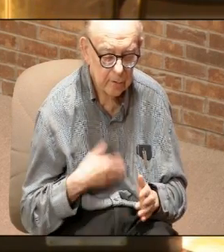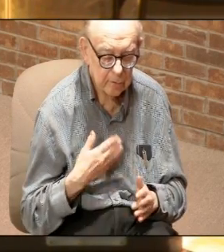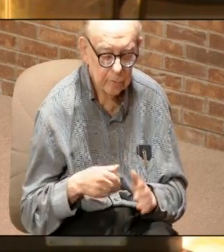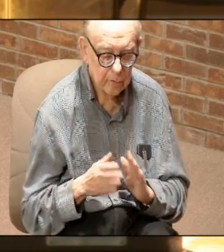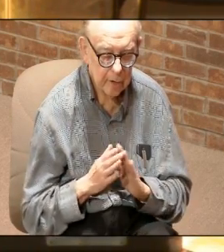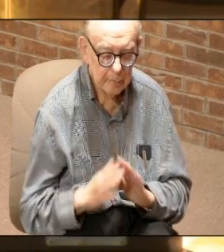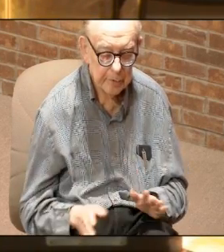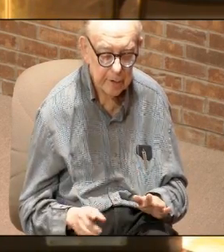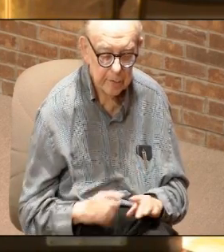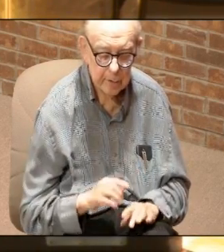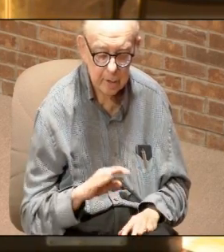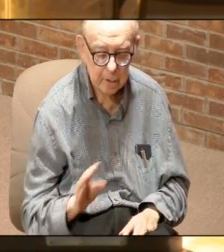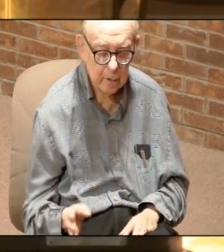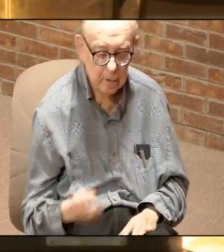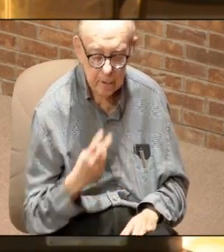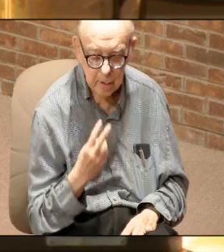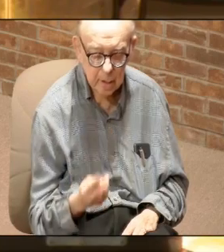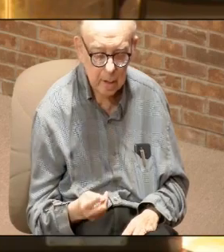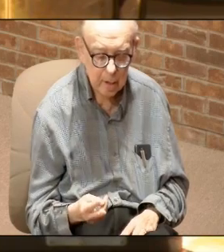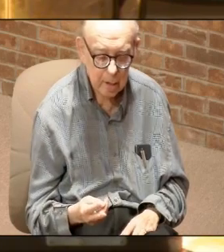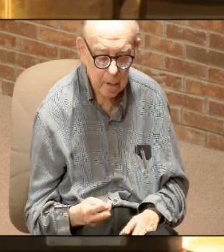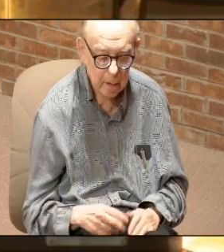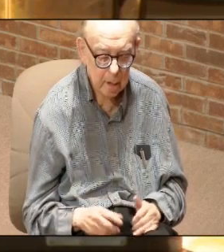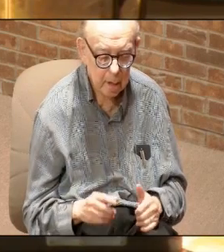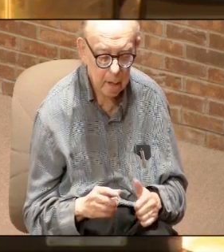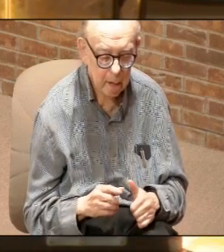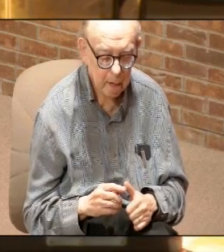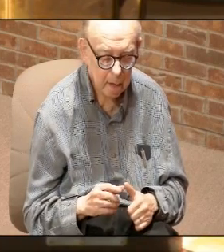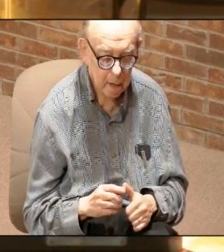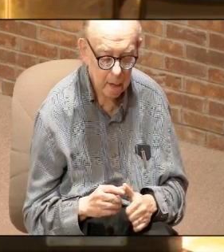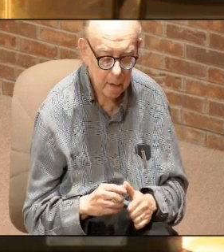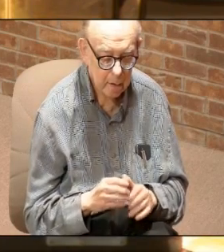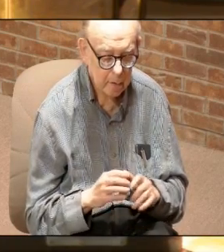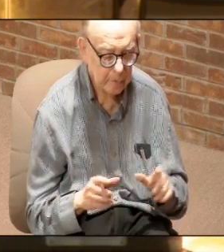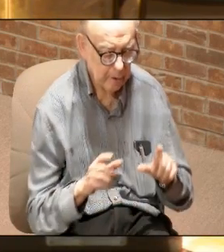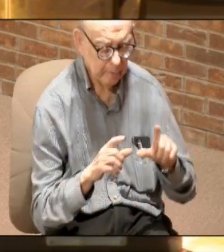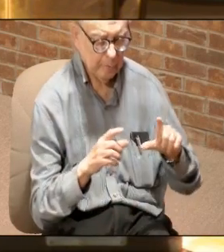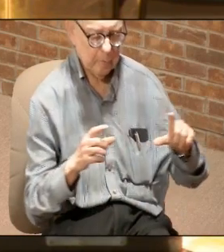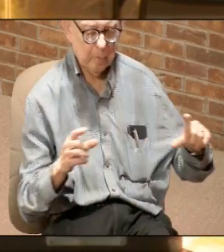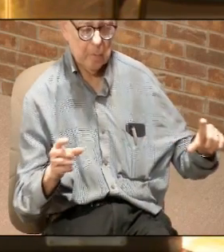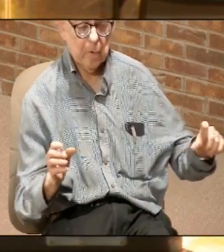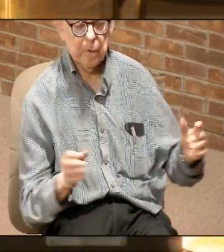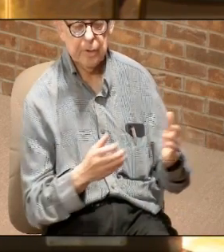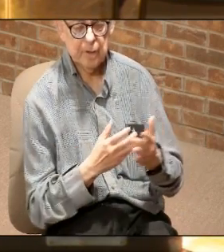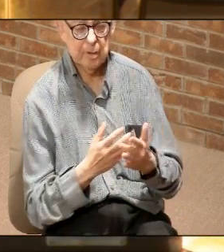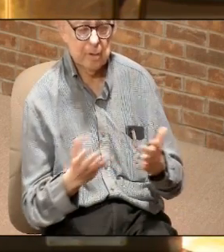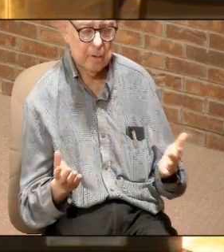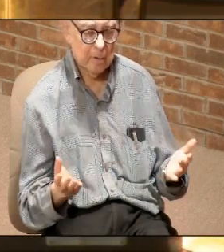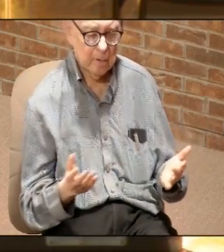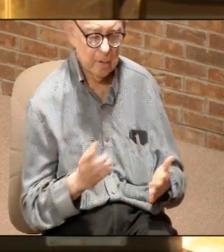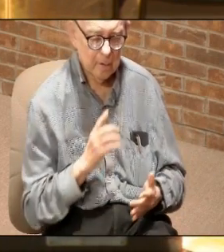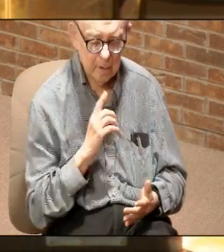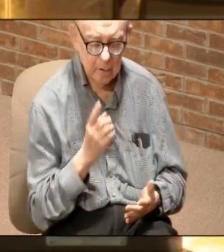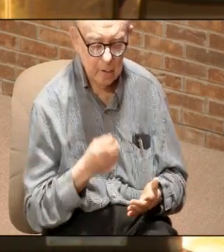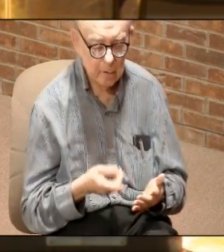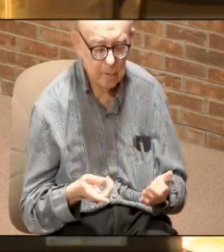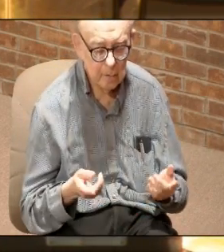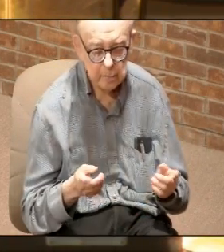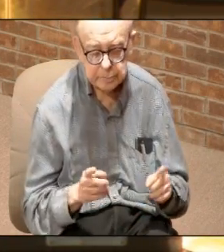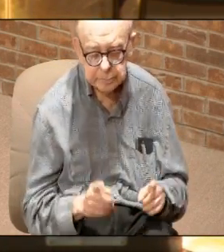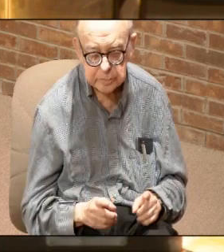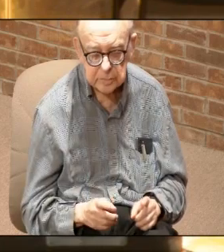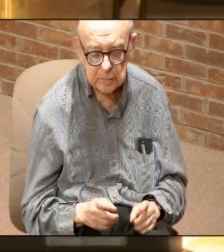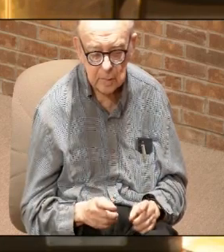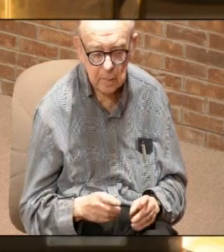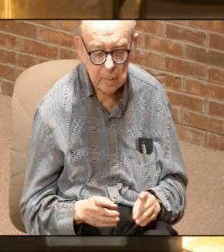right? You see those in letters and big marquees and all this stuff. And really what ended up happening